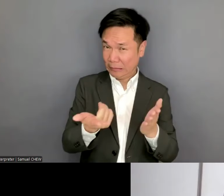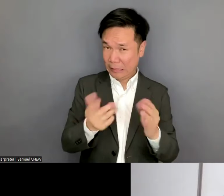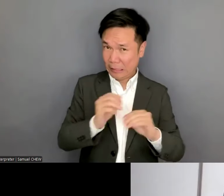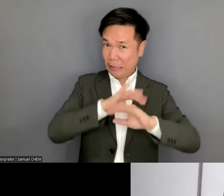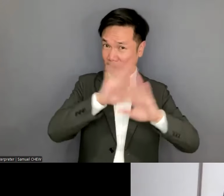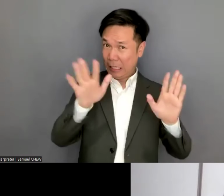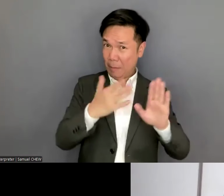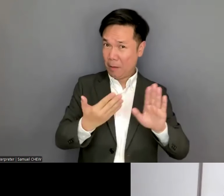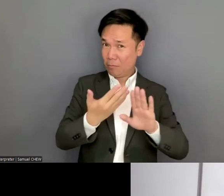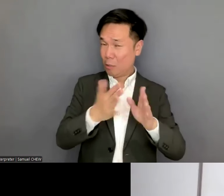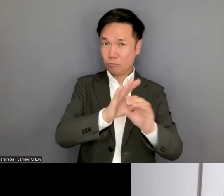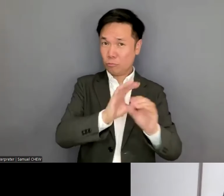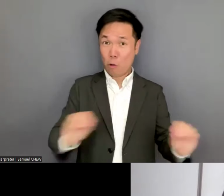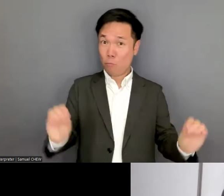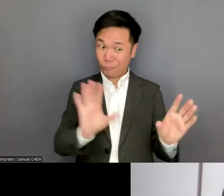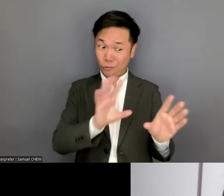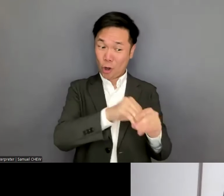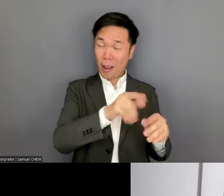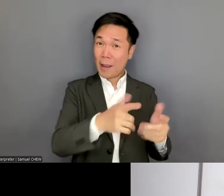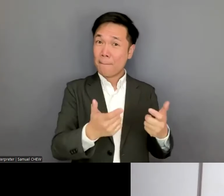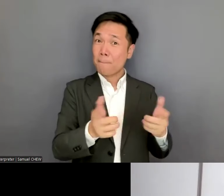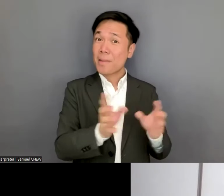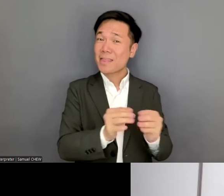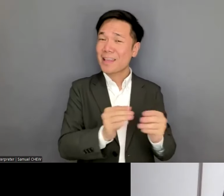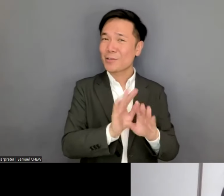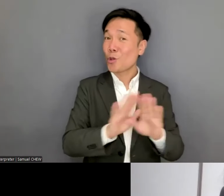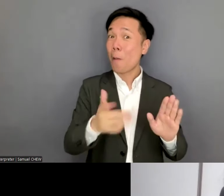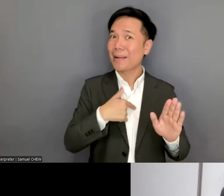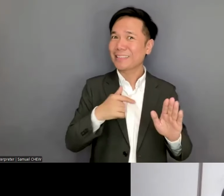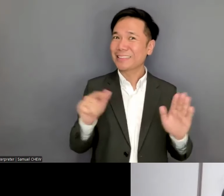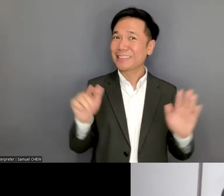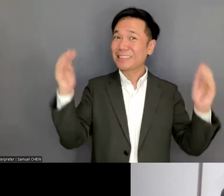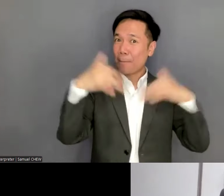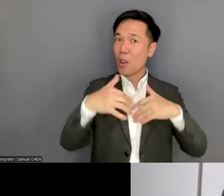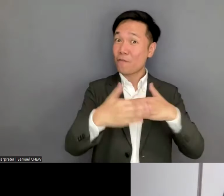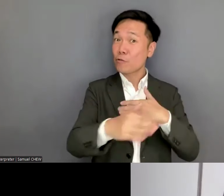part of these meetings when we talk about something of the future, it will be great to have this like a